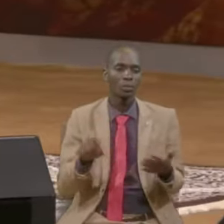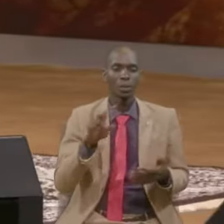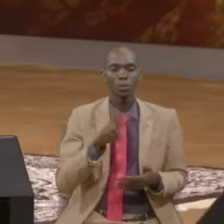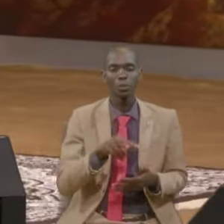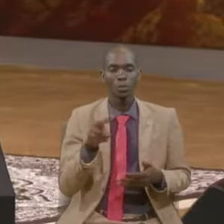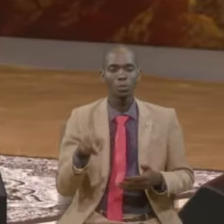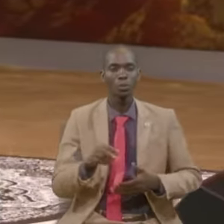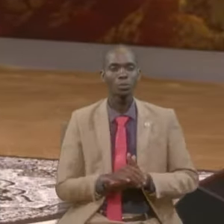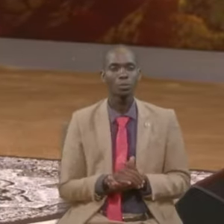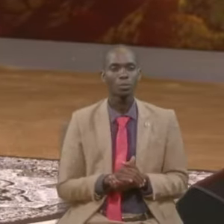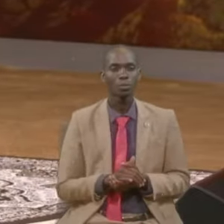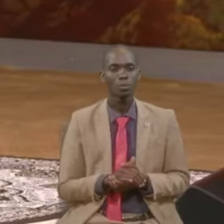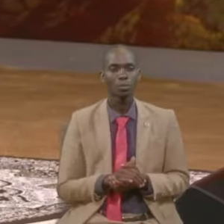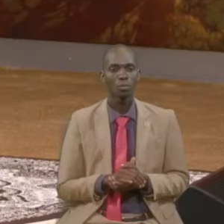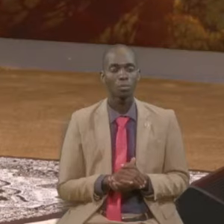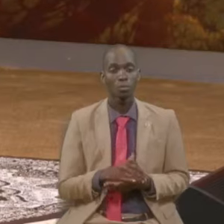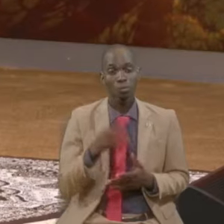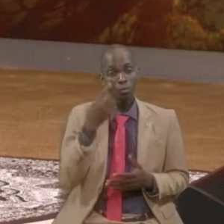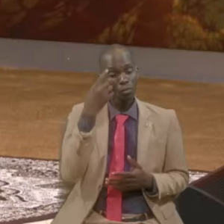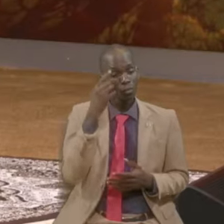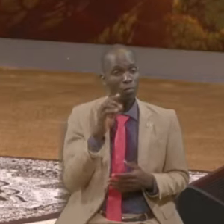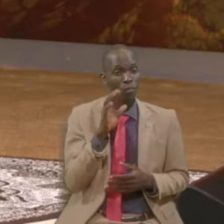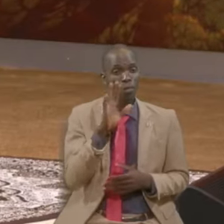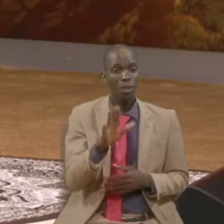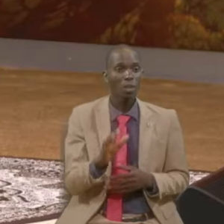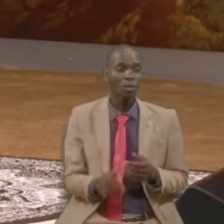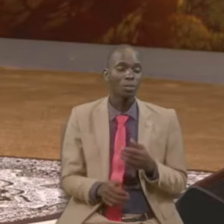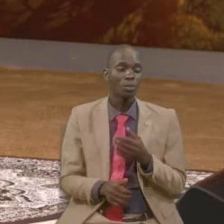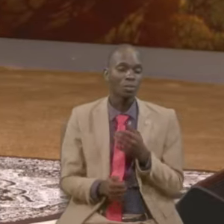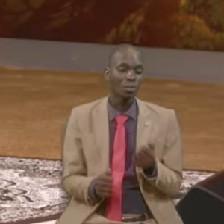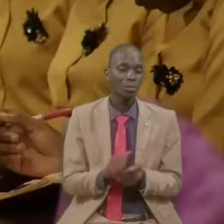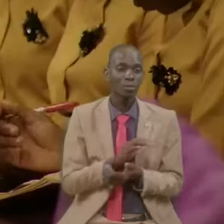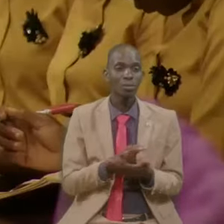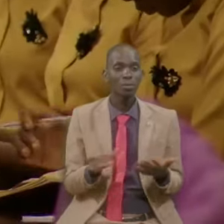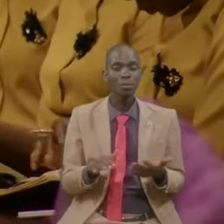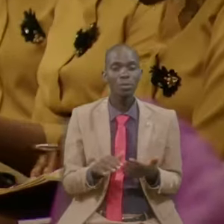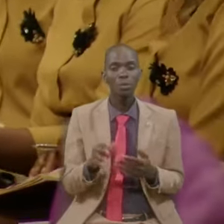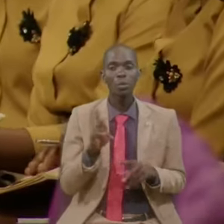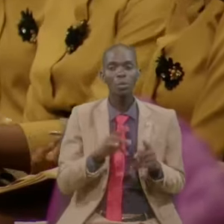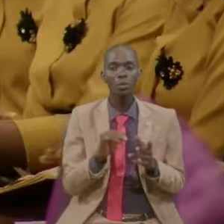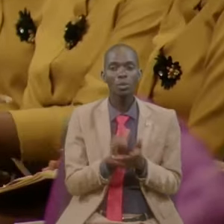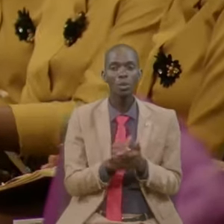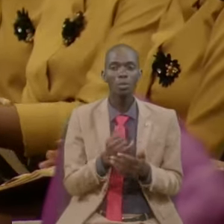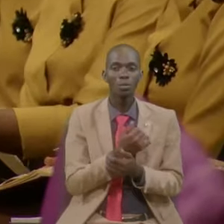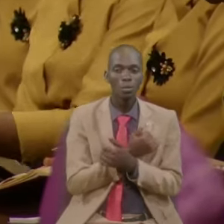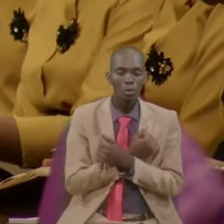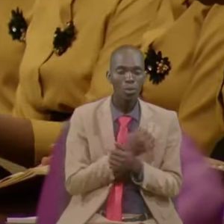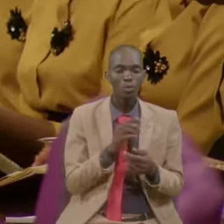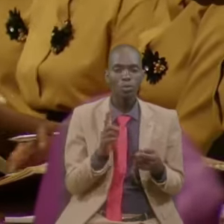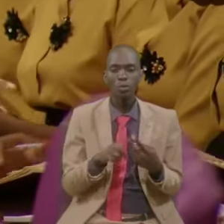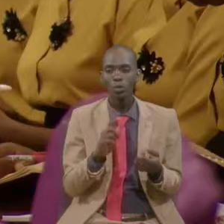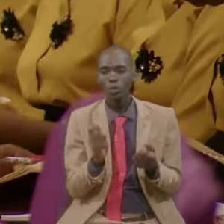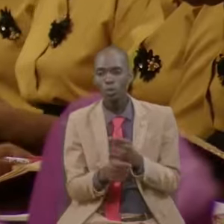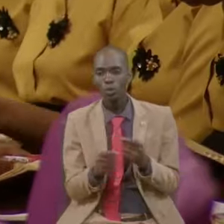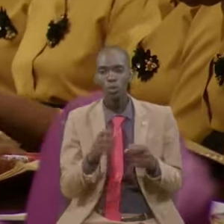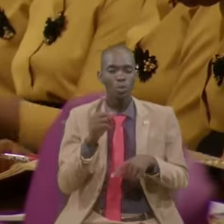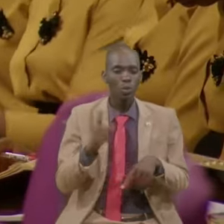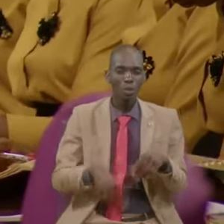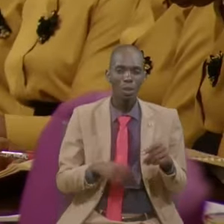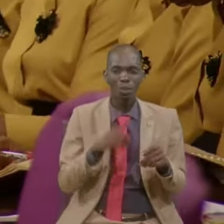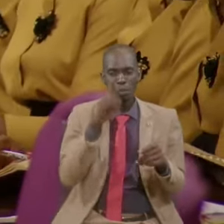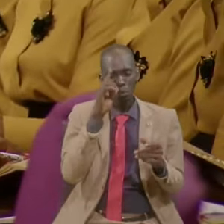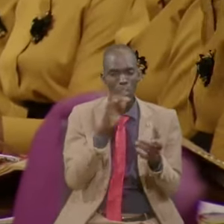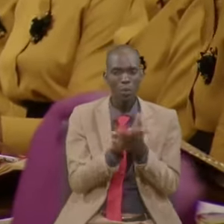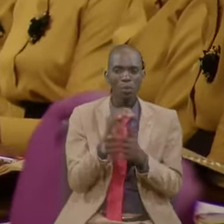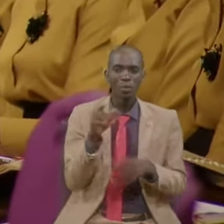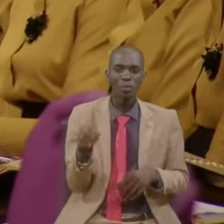verse 22, for their calamity, those who are given to change, those who are like chameleons, those who cannot depend upon, you cannot trust them,